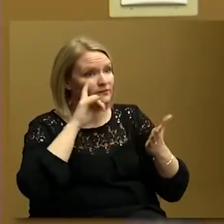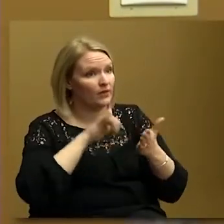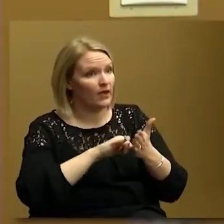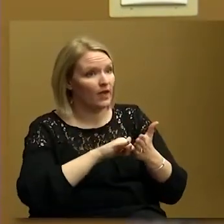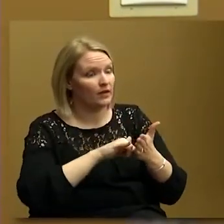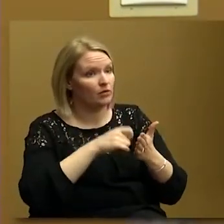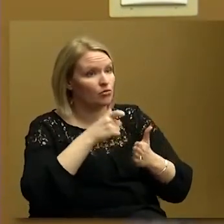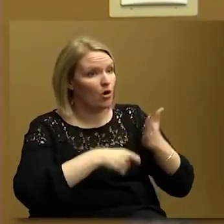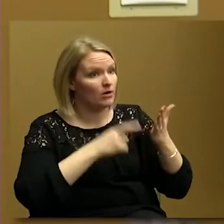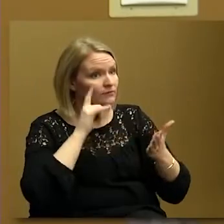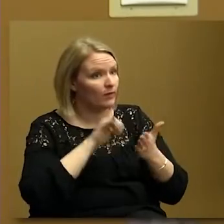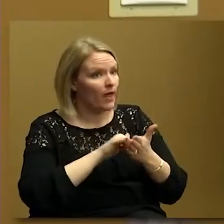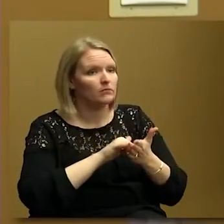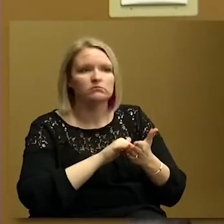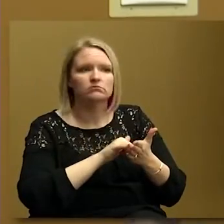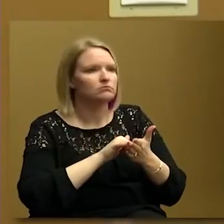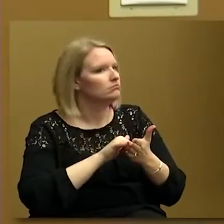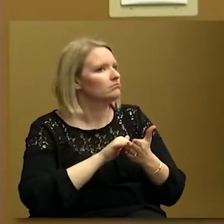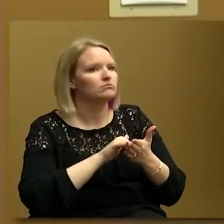No.